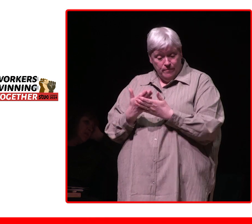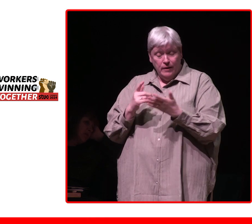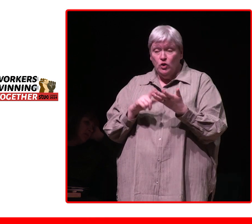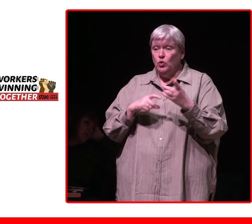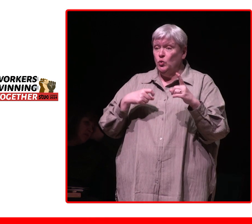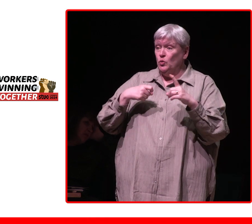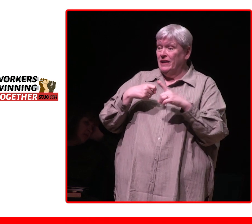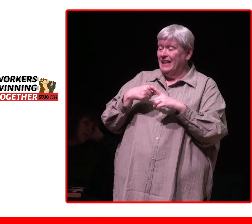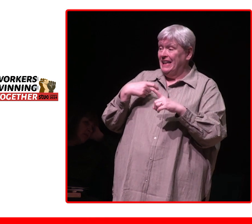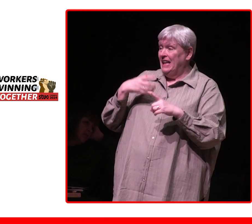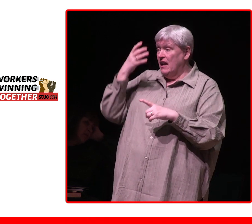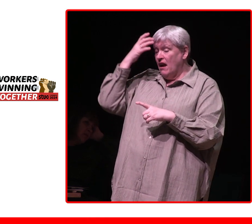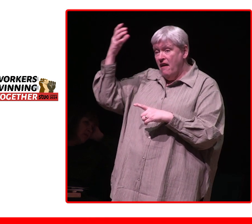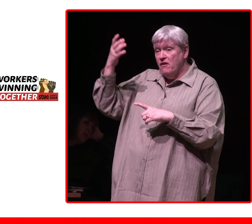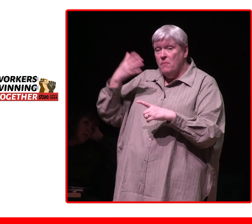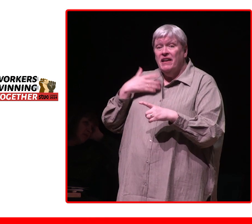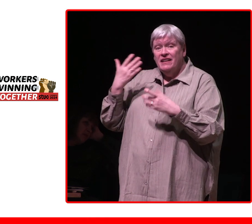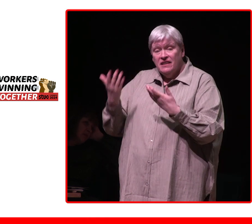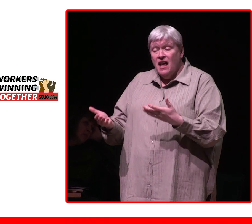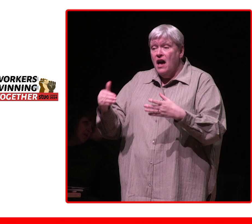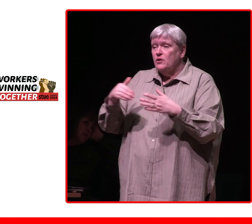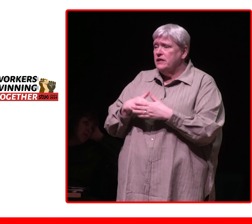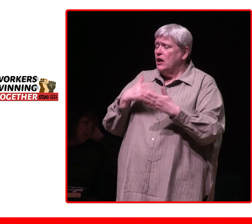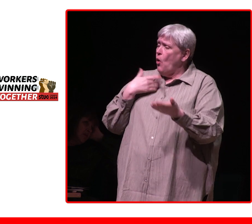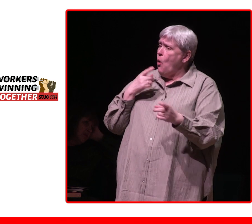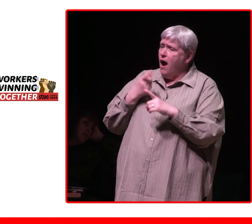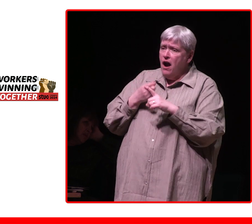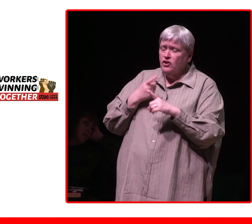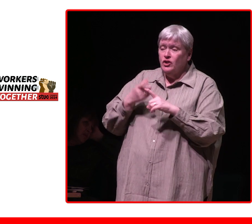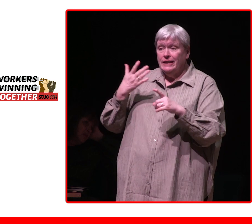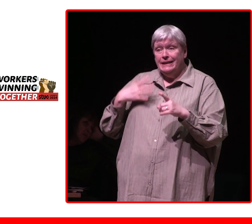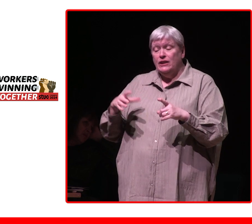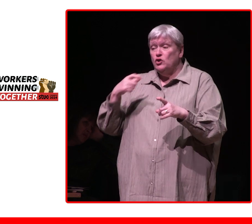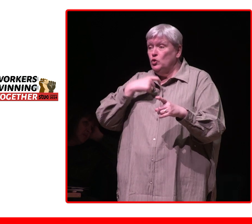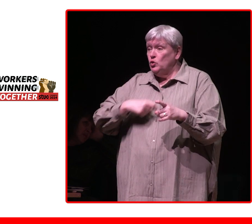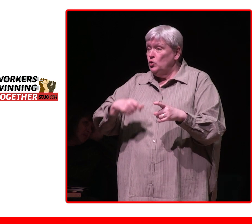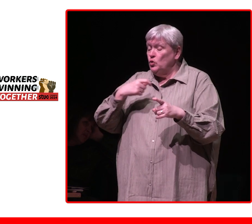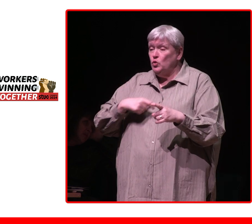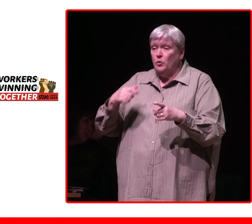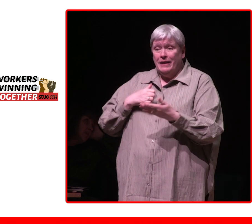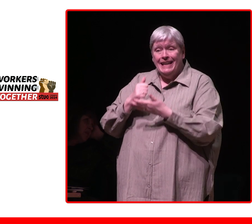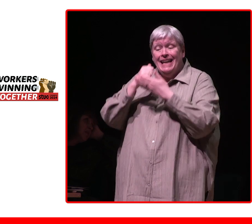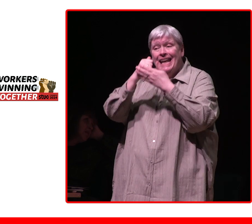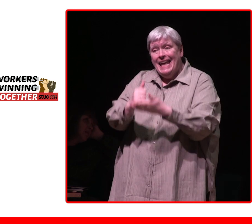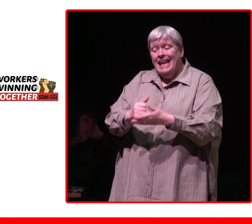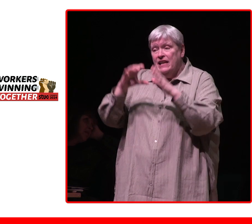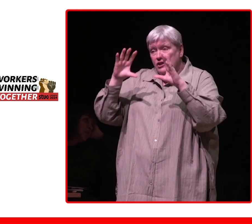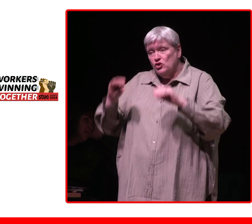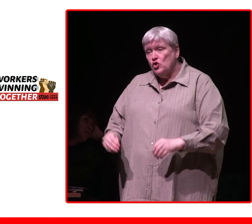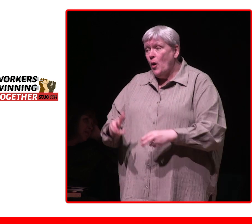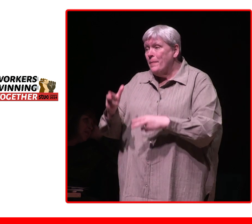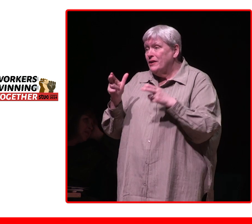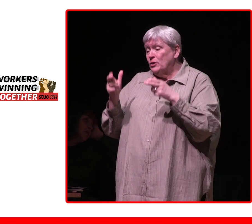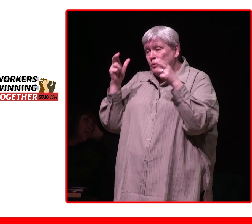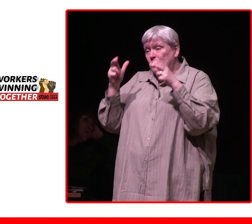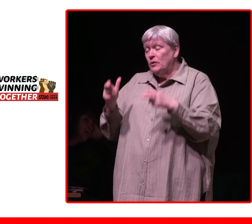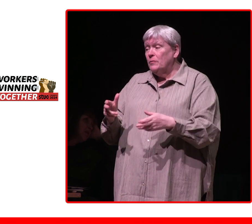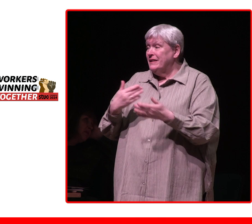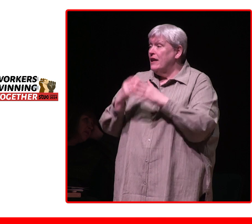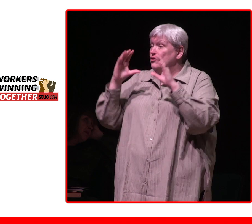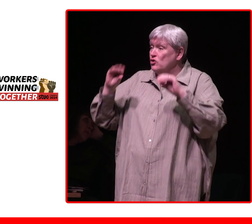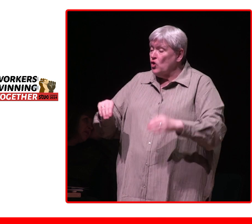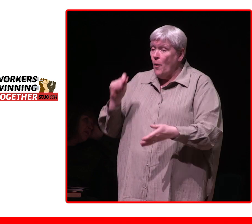others, now calling for urgent humanitarian aid, a ceasefire and a halt to arms sales would be a